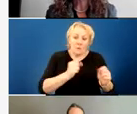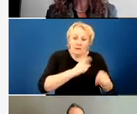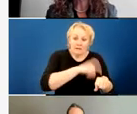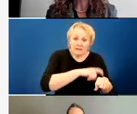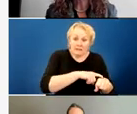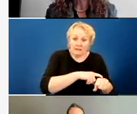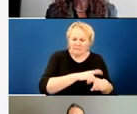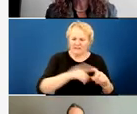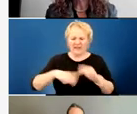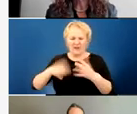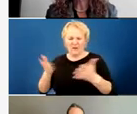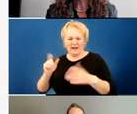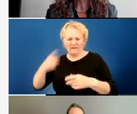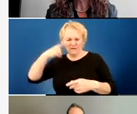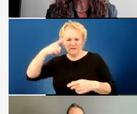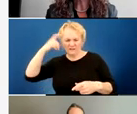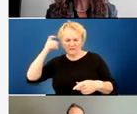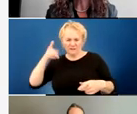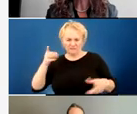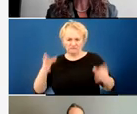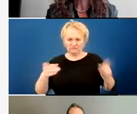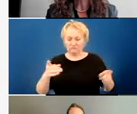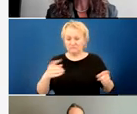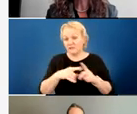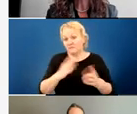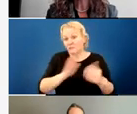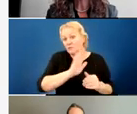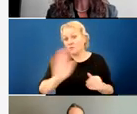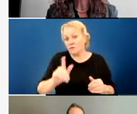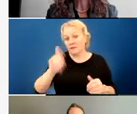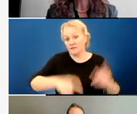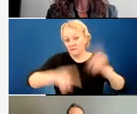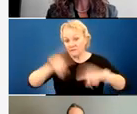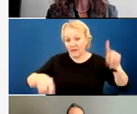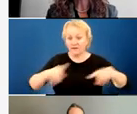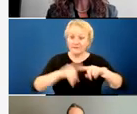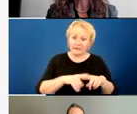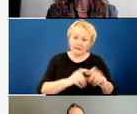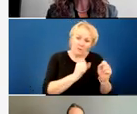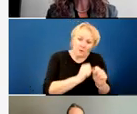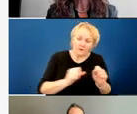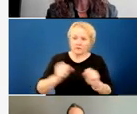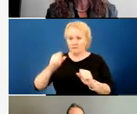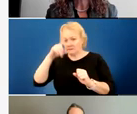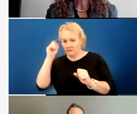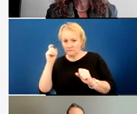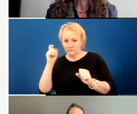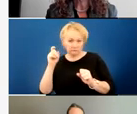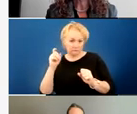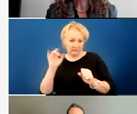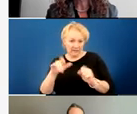a summer kit. And your medical needs or medical needs of somebody in your household may have changed. And